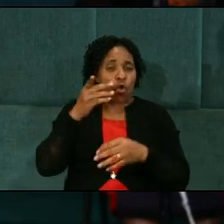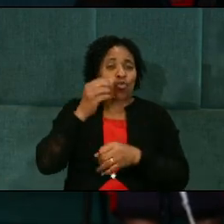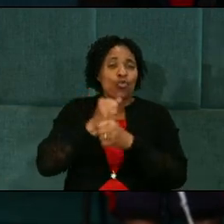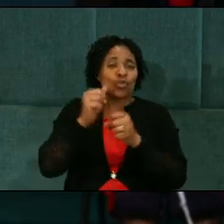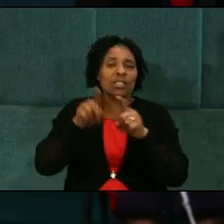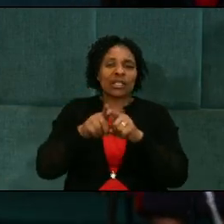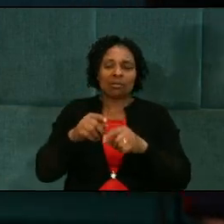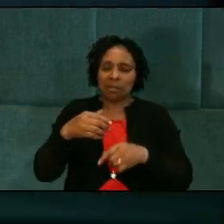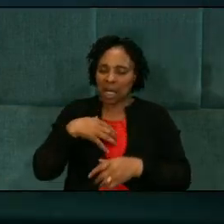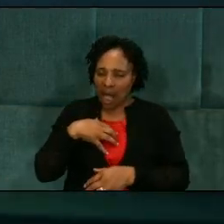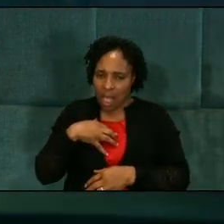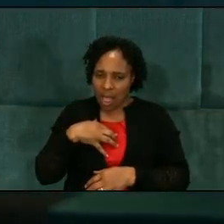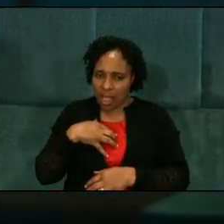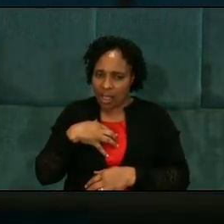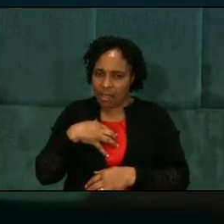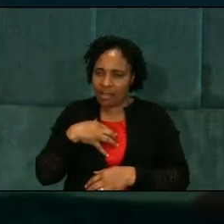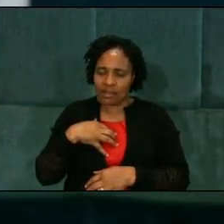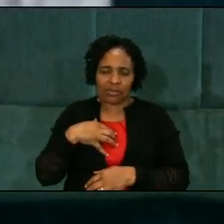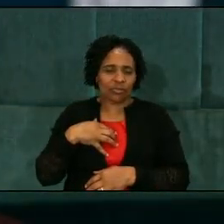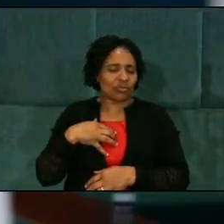Oh.